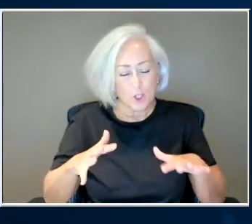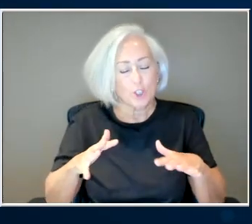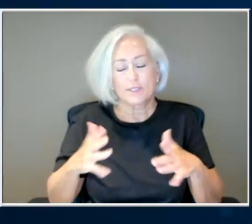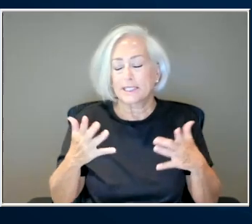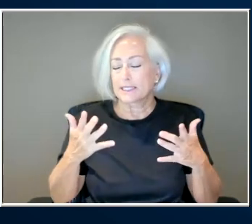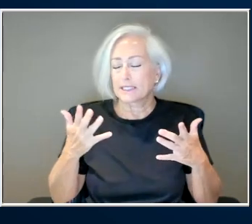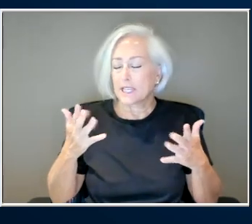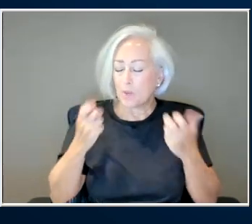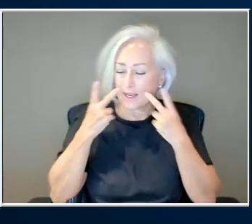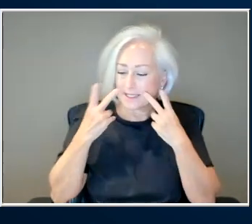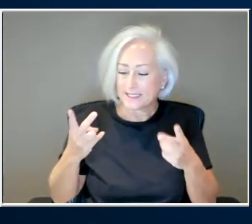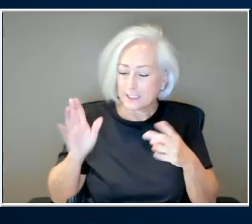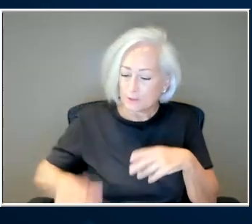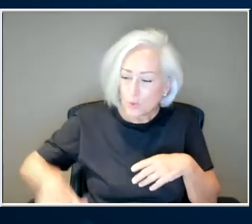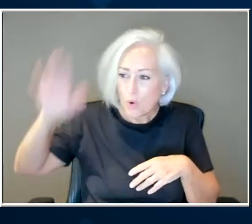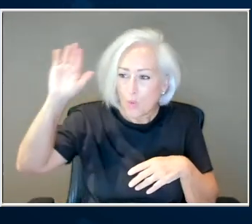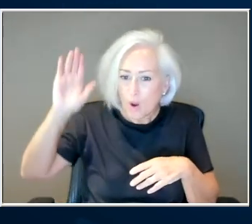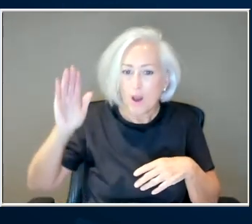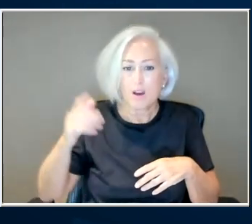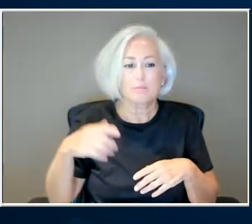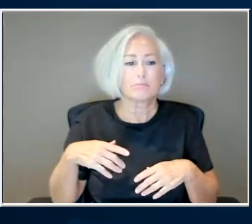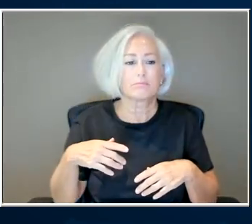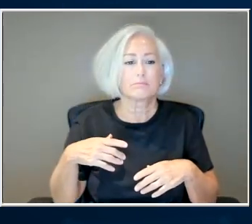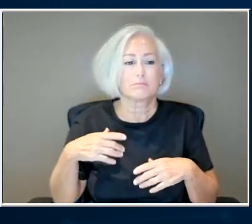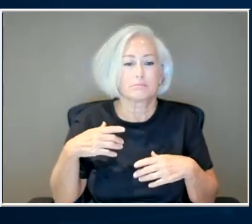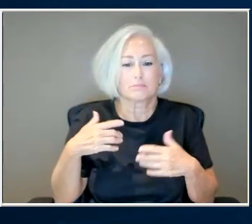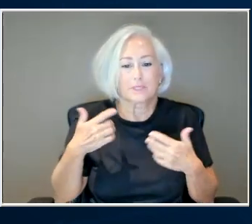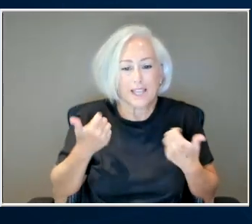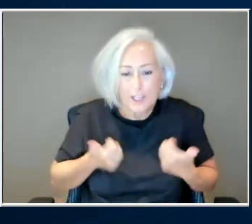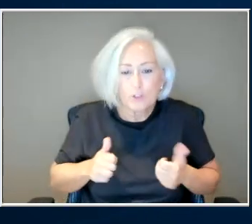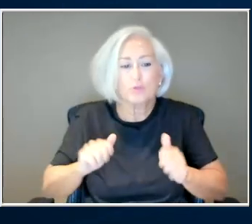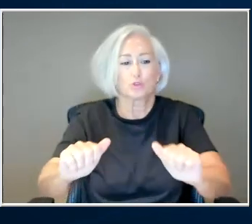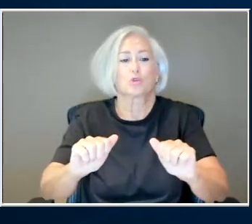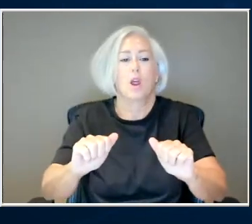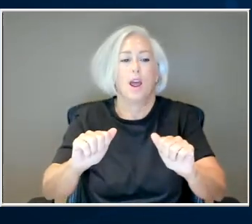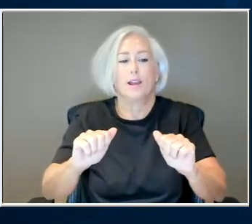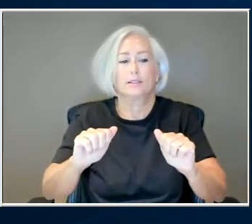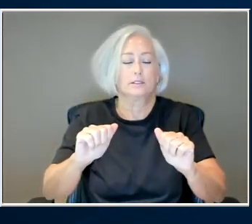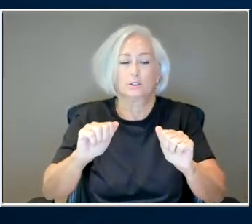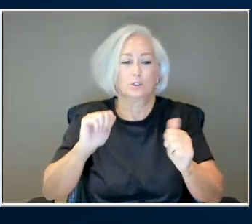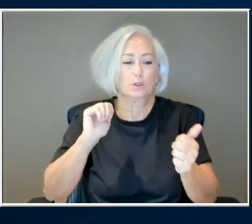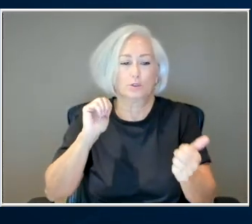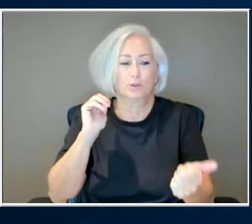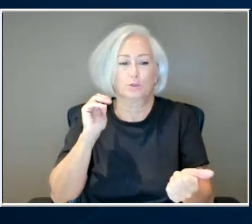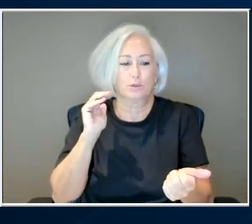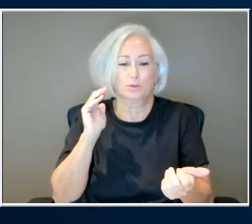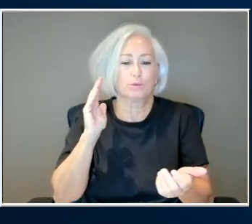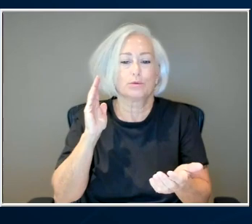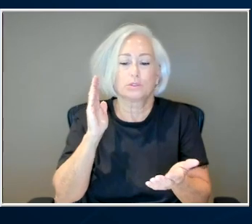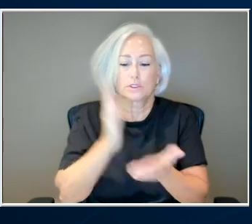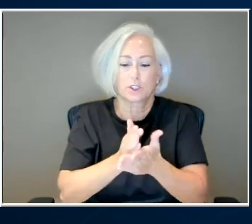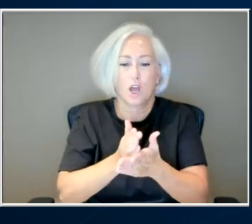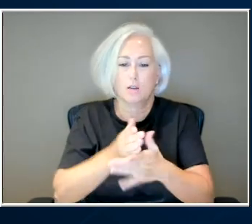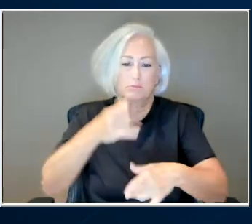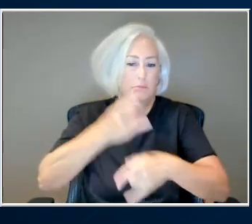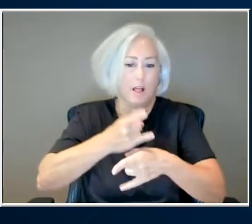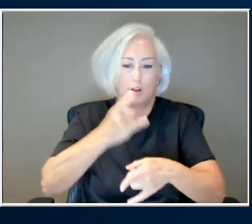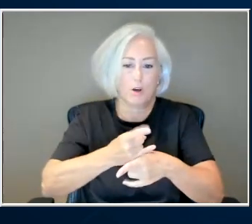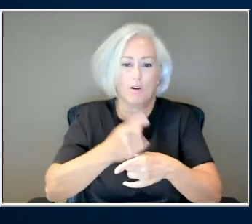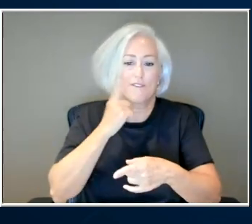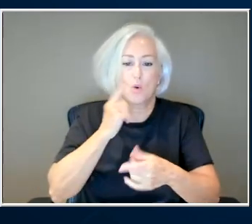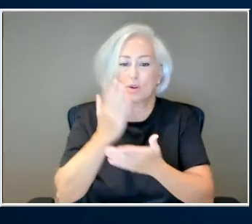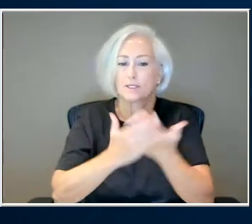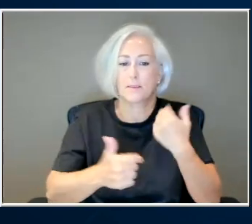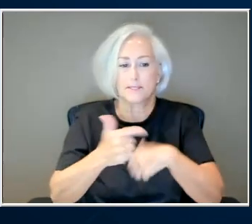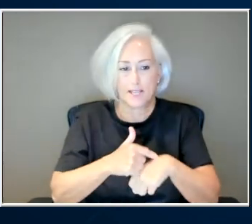time. Can you please at least try to go without alcohol for some time? So I said to myself